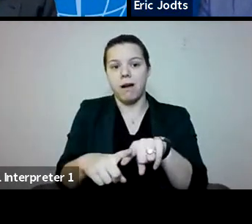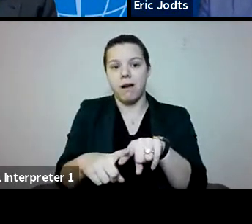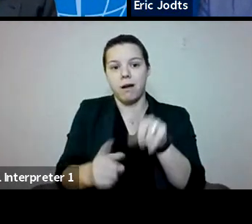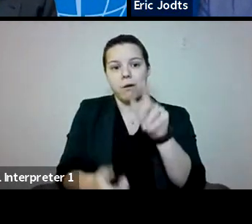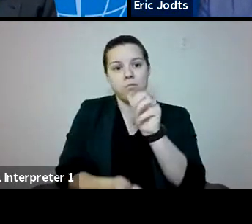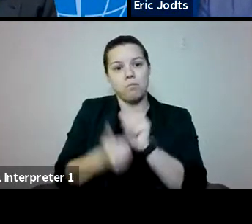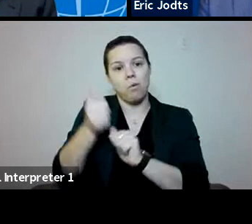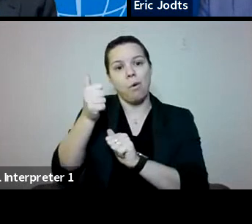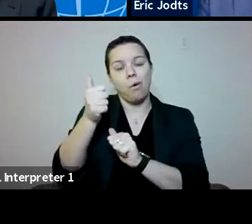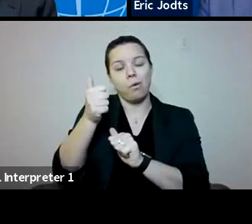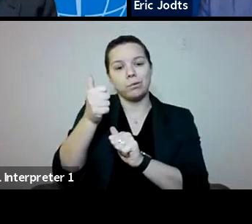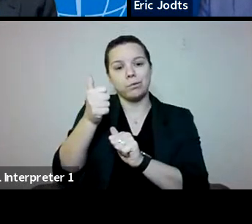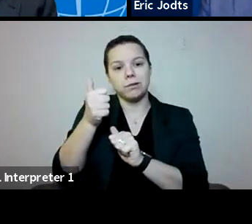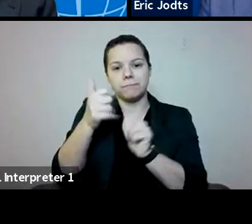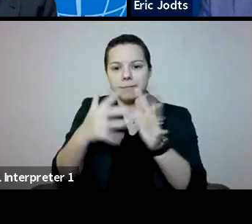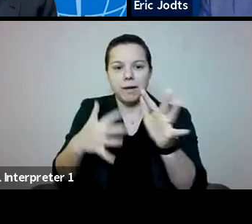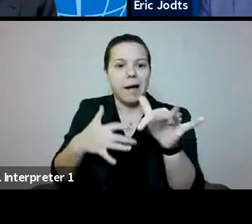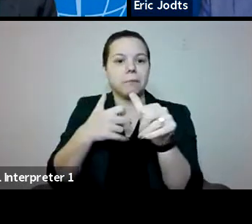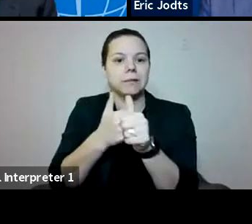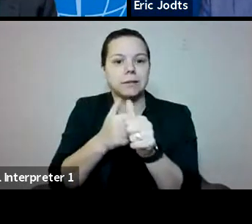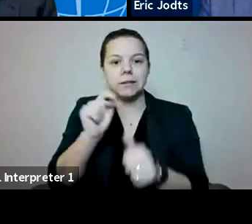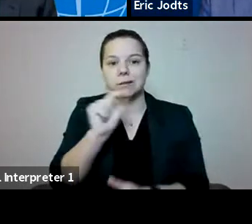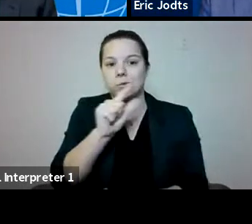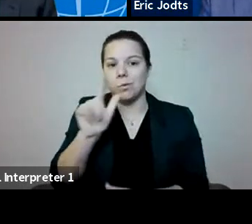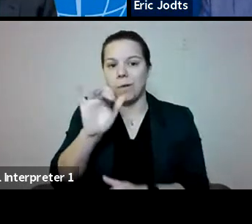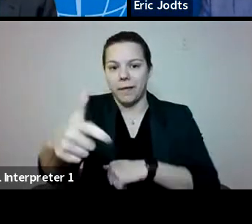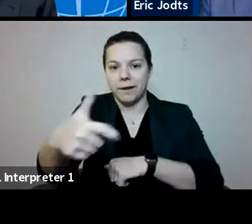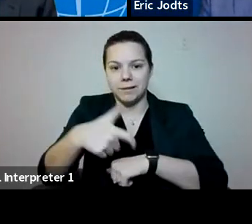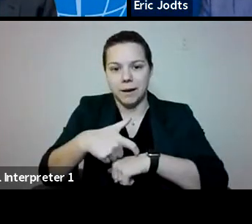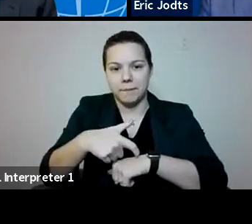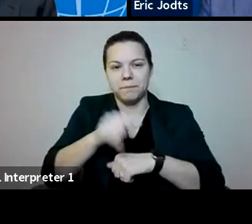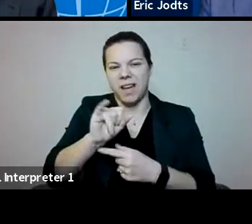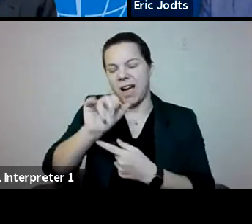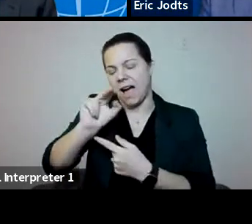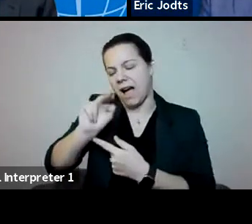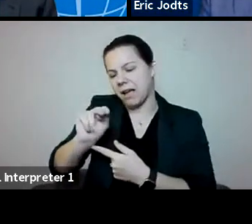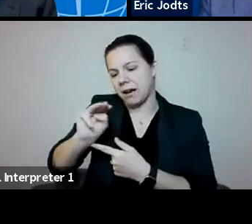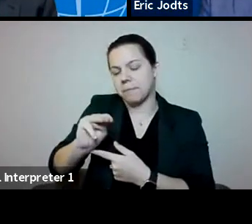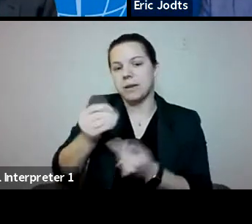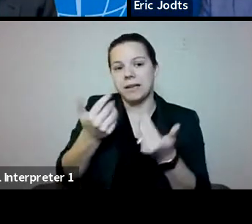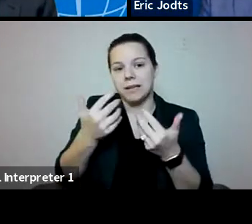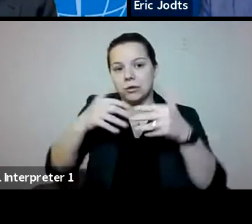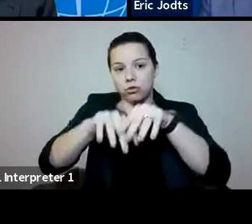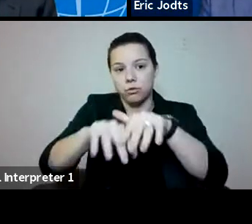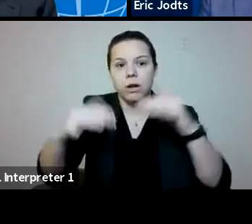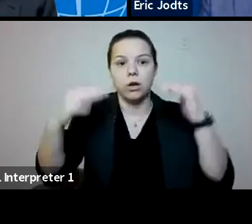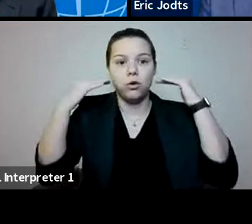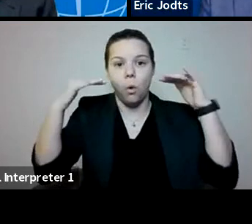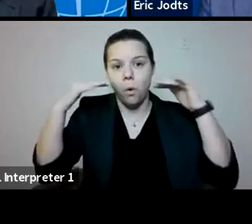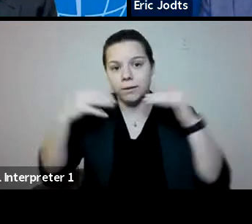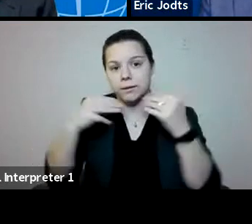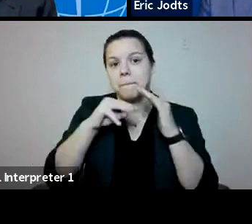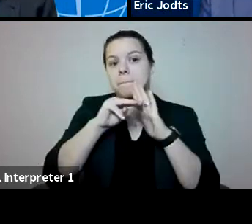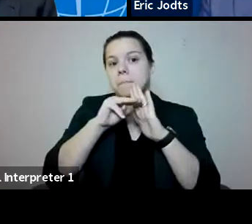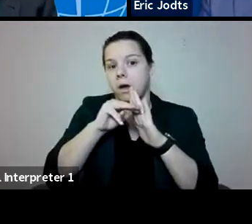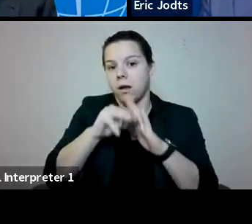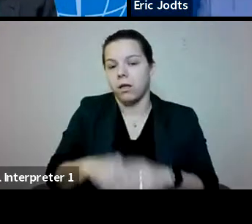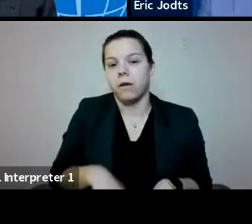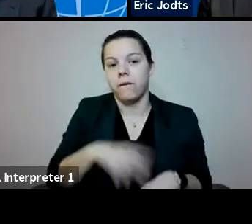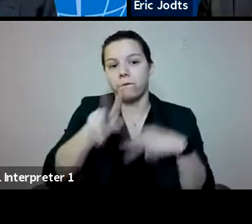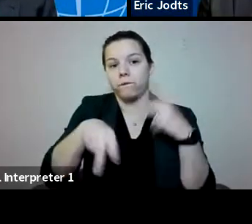most up-to-date tool at the time, which was the INM, the Integrated Noise Model. And it was